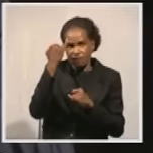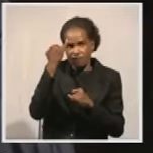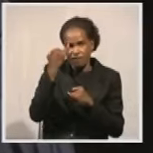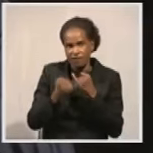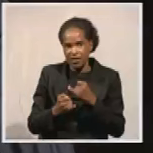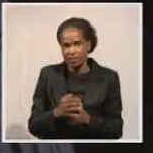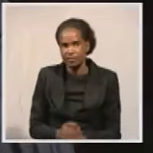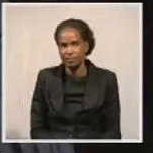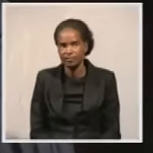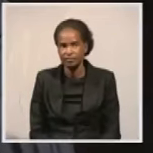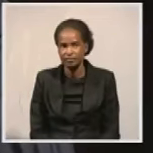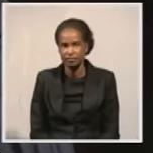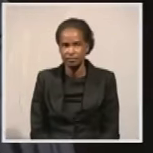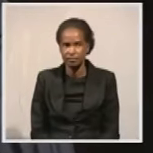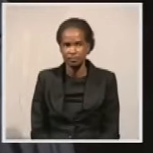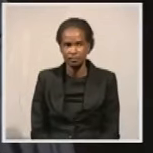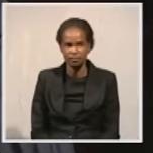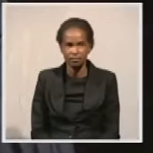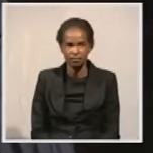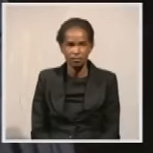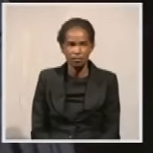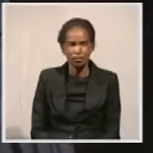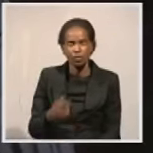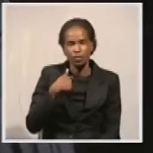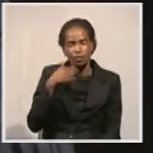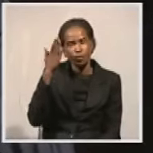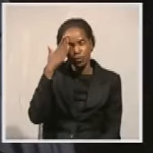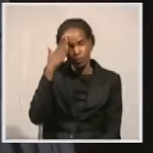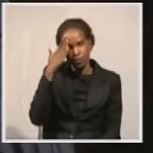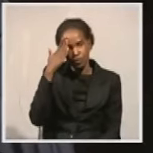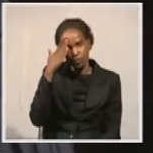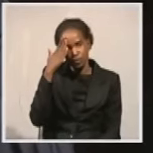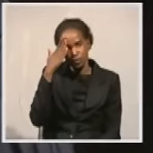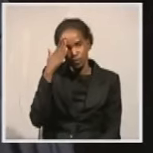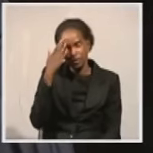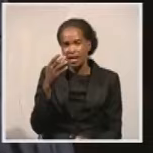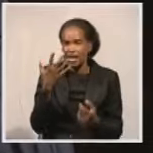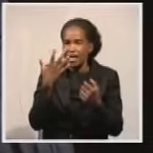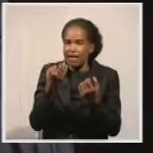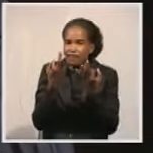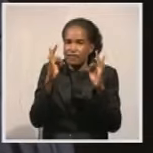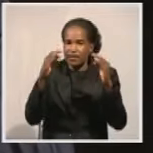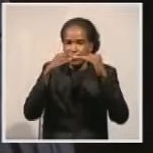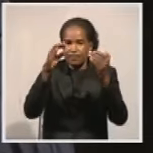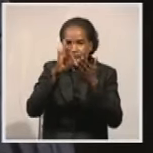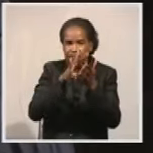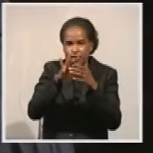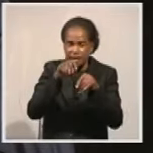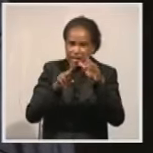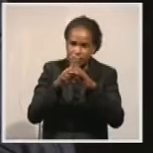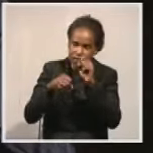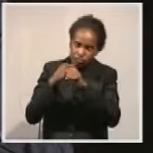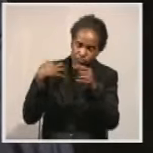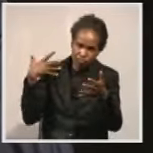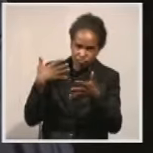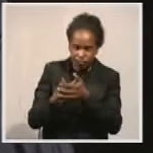doing a bit of a disservice, of course, also if we don't really talk about that. We know we've been having free and fair elections over the years. Mm. Of course,